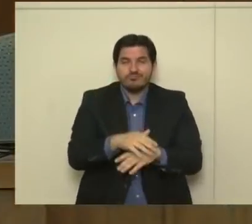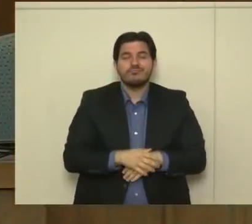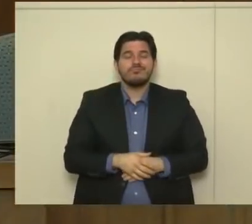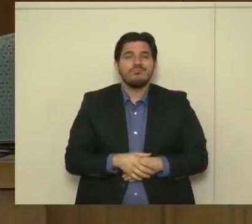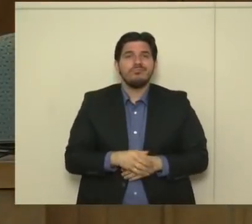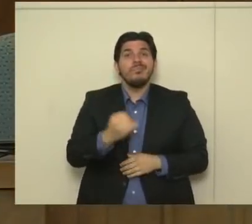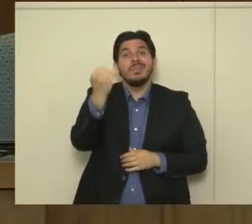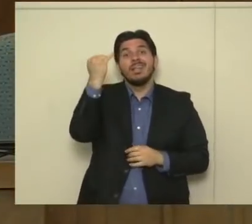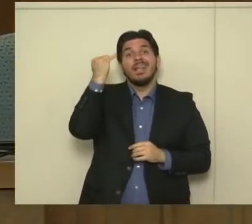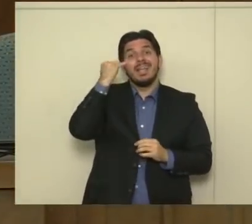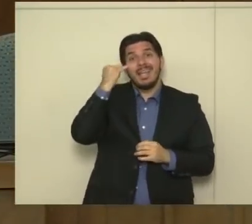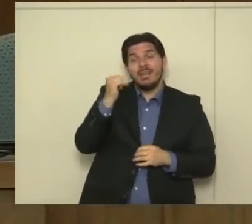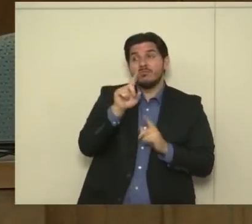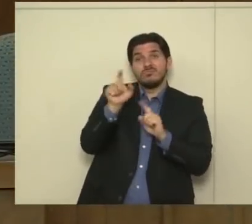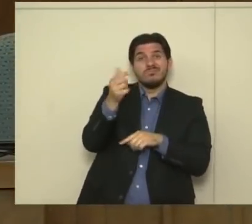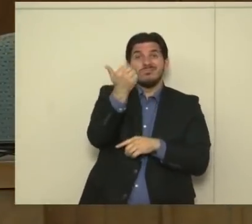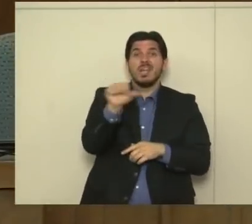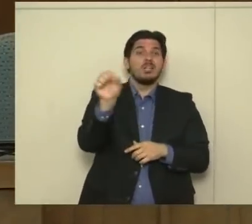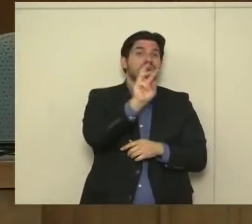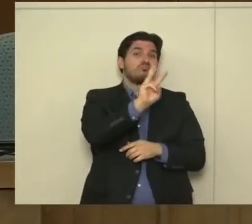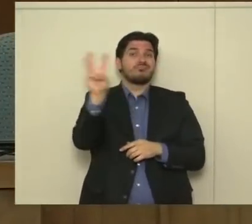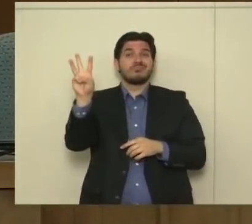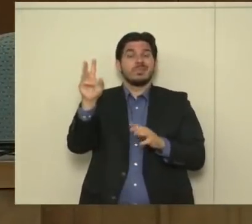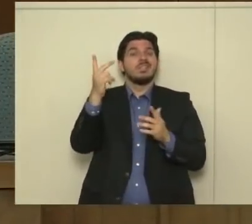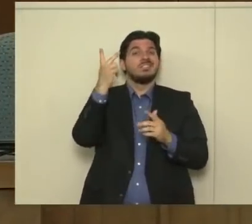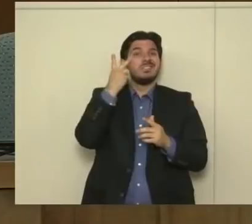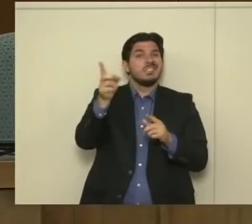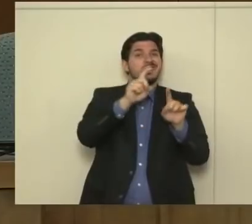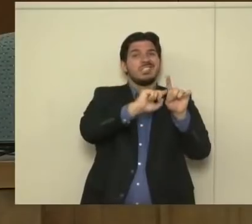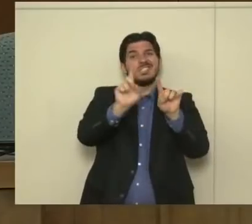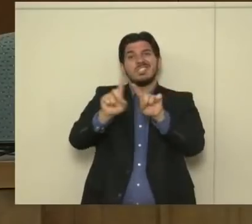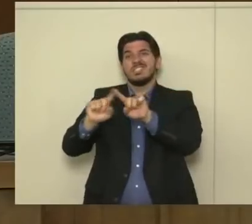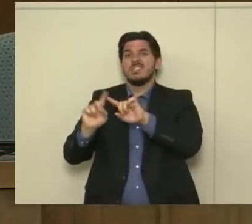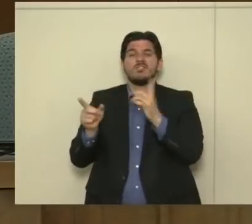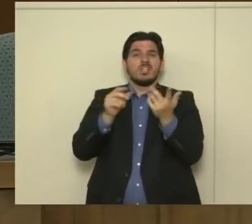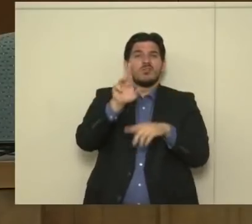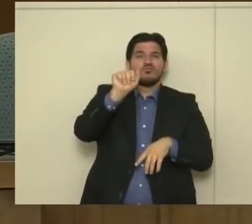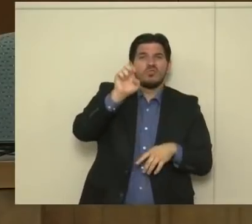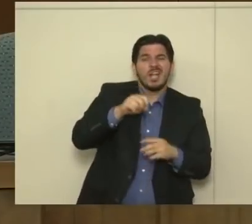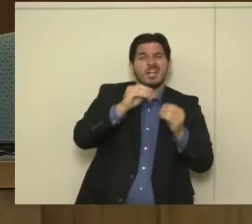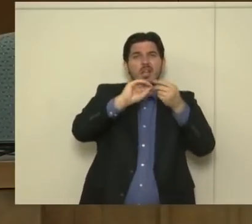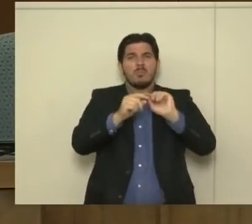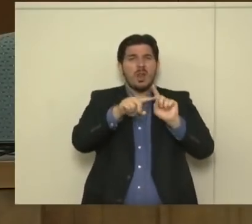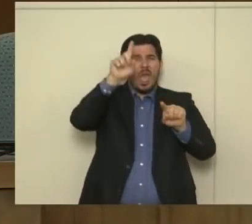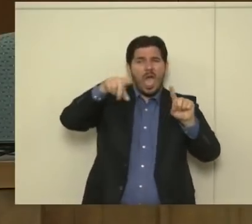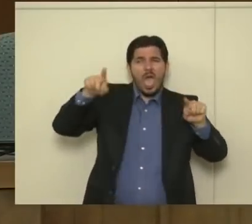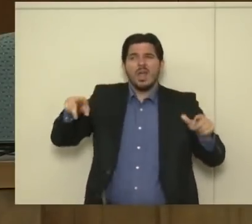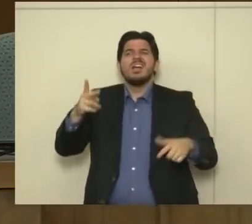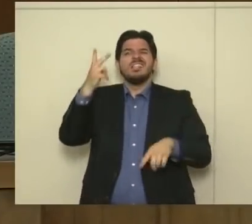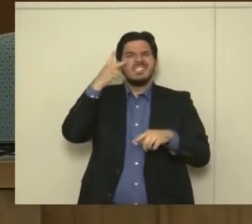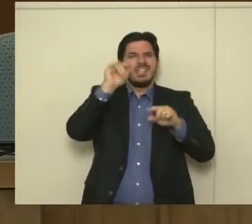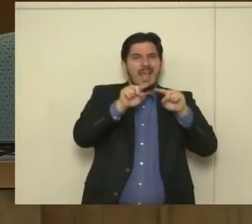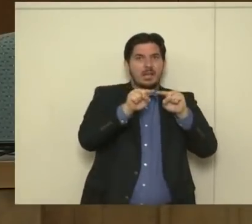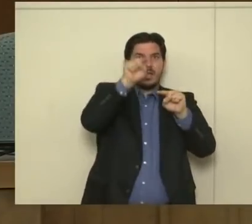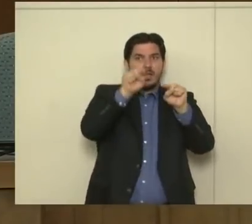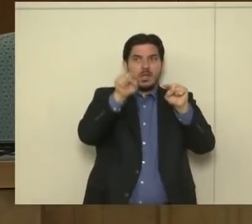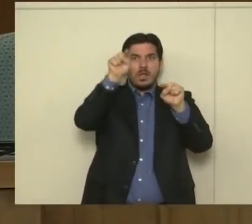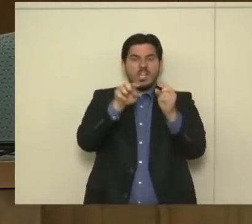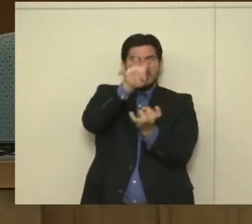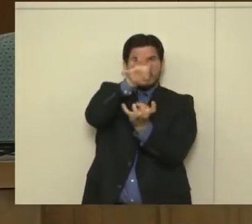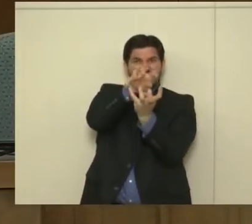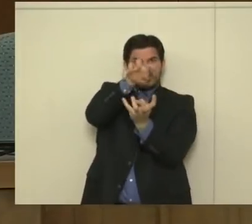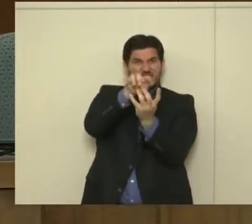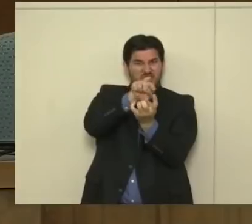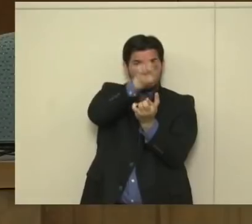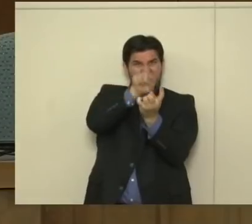gives really good data, you see this continuous sawtooth pattern of higher case counts Monday through Friday and lower